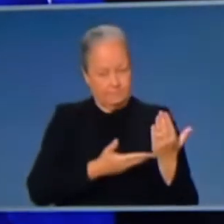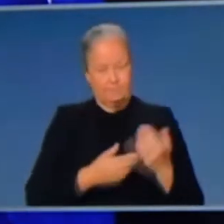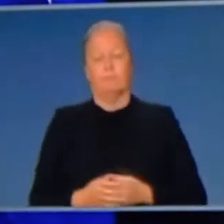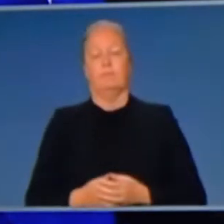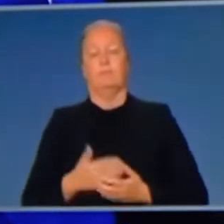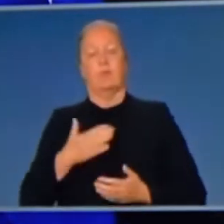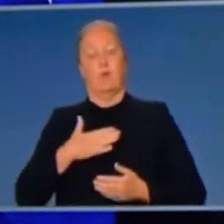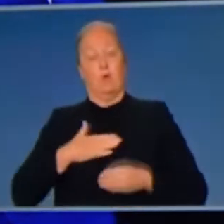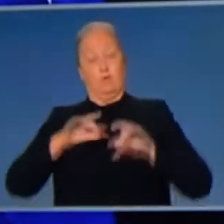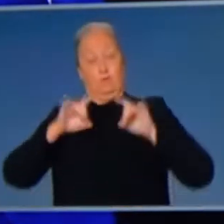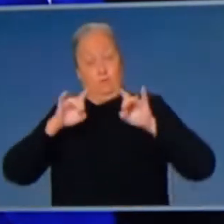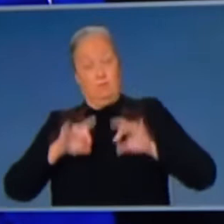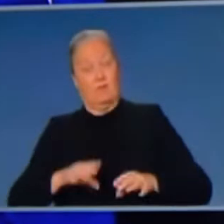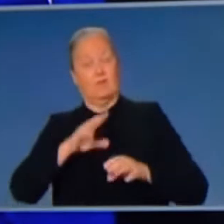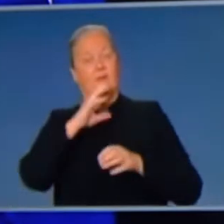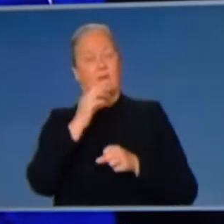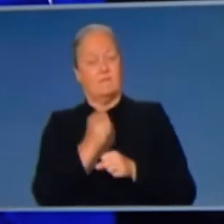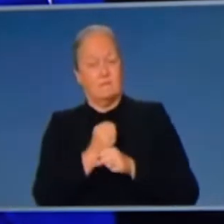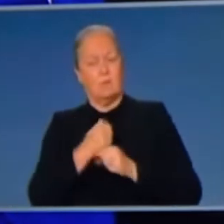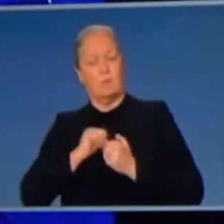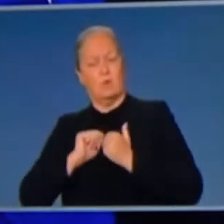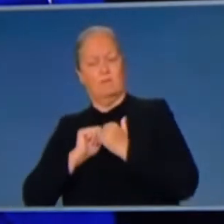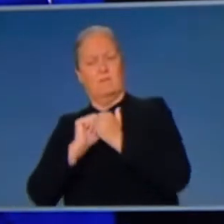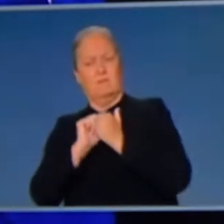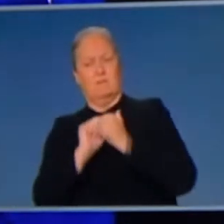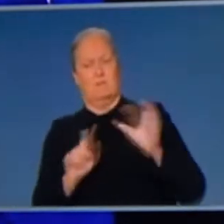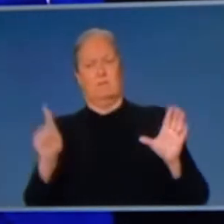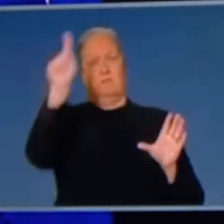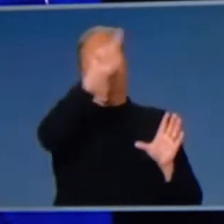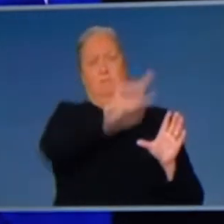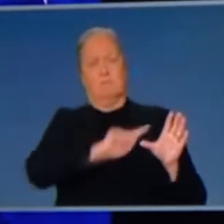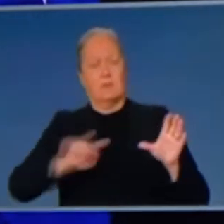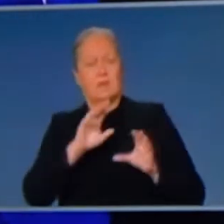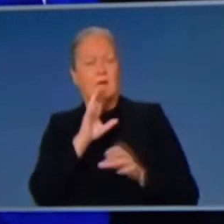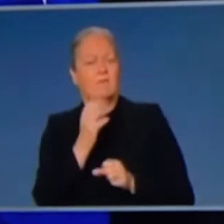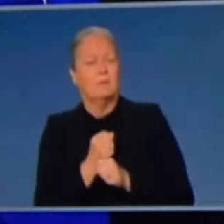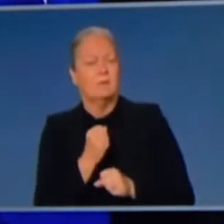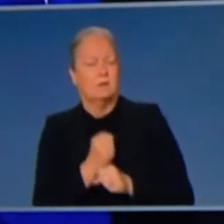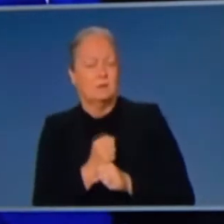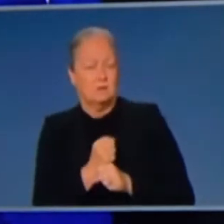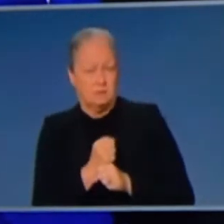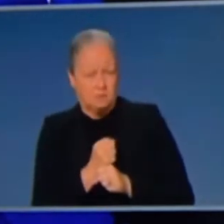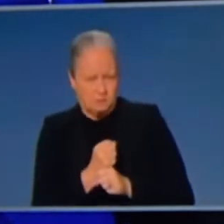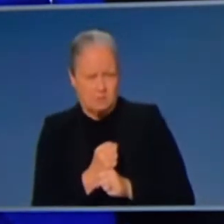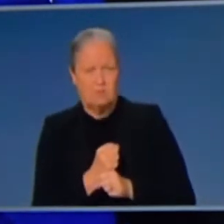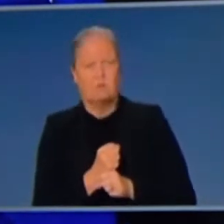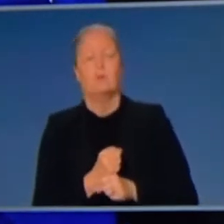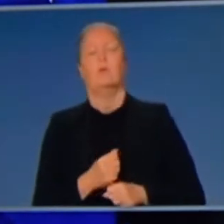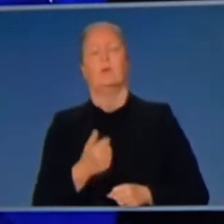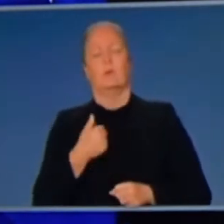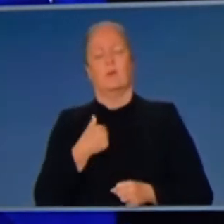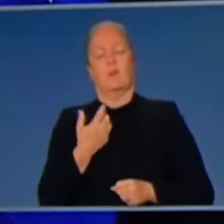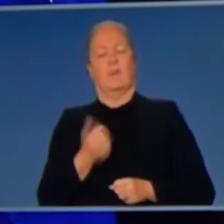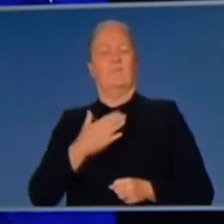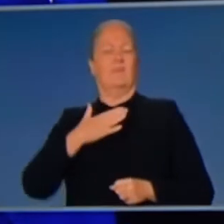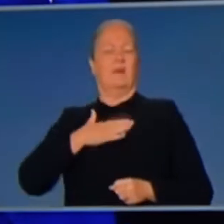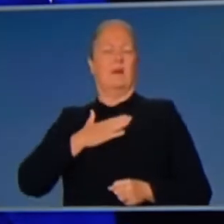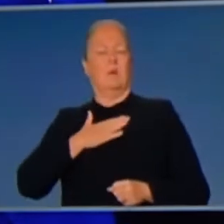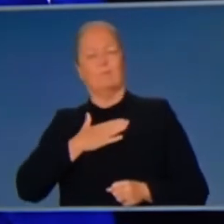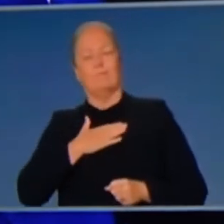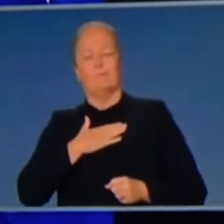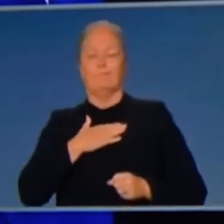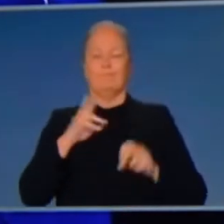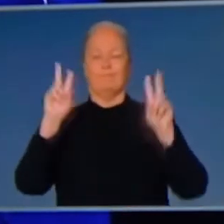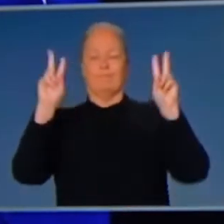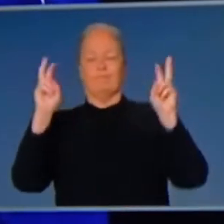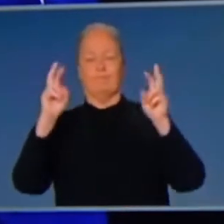federal level, working with the states and territories, is what has been called the hibernation strategy. And what that means